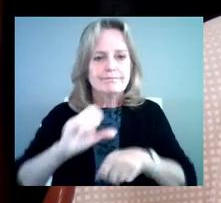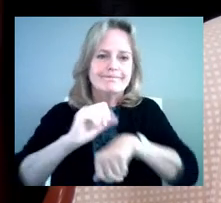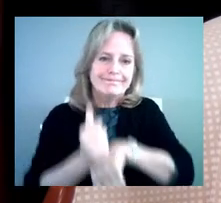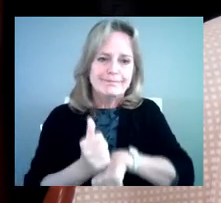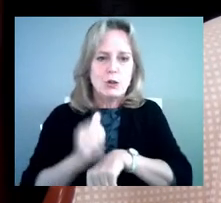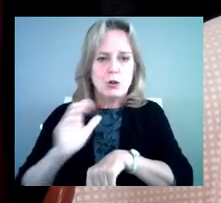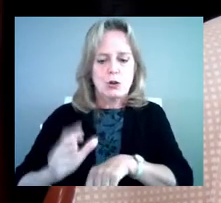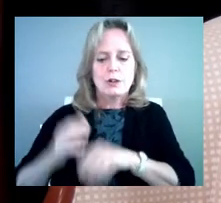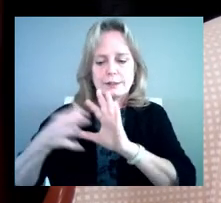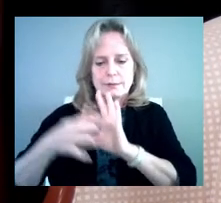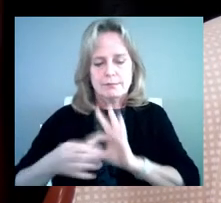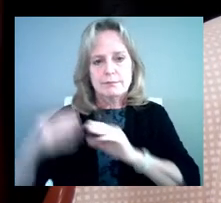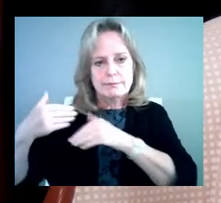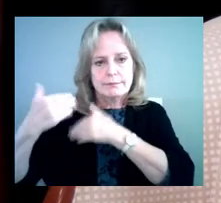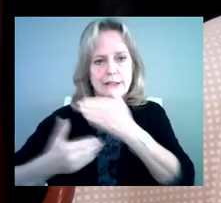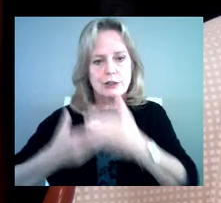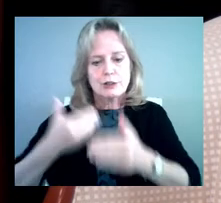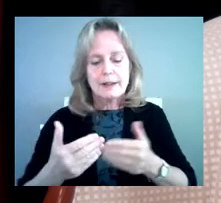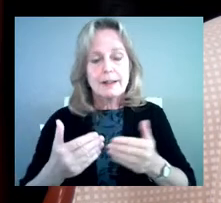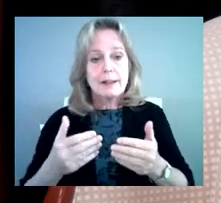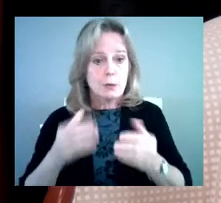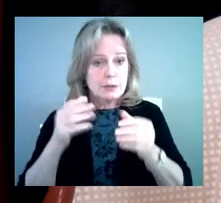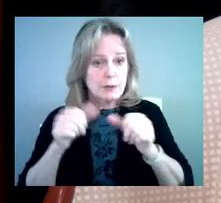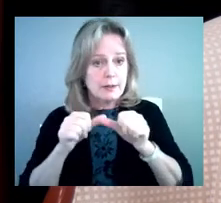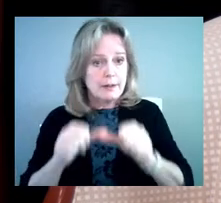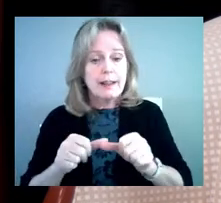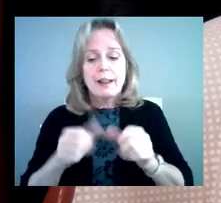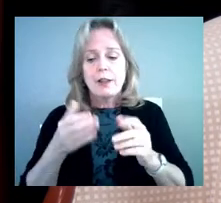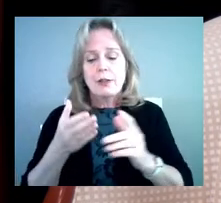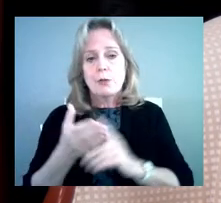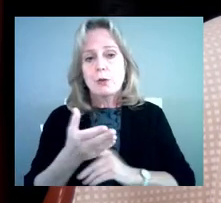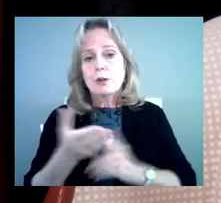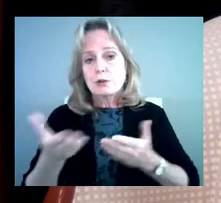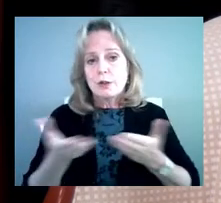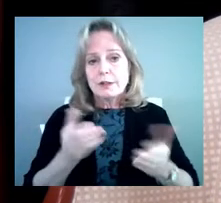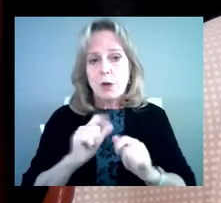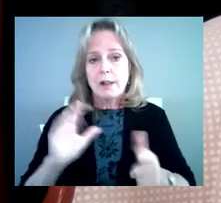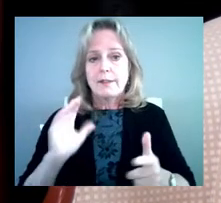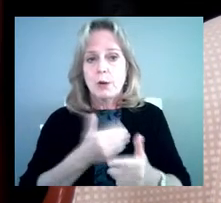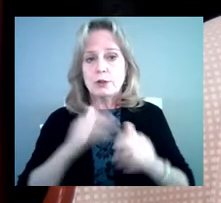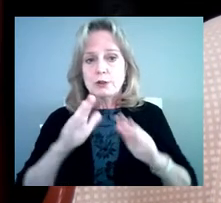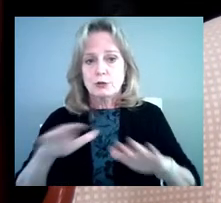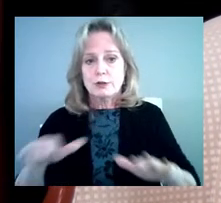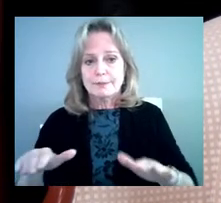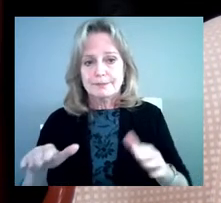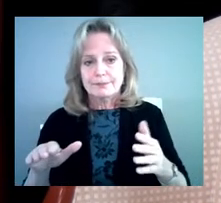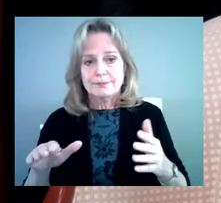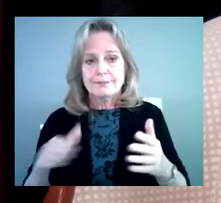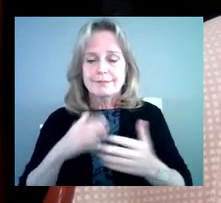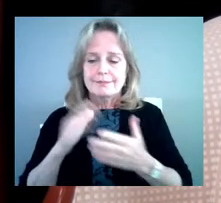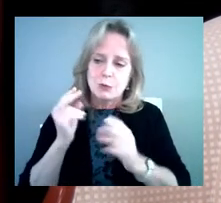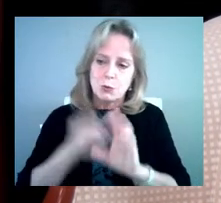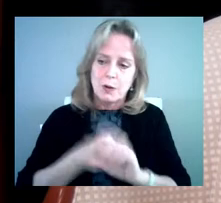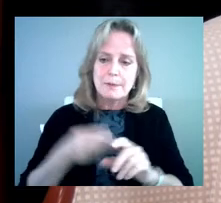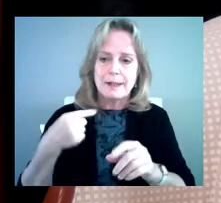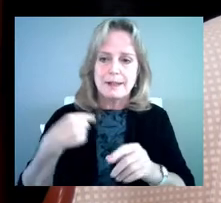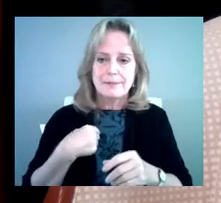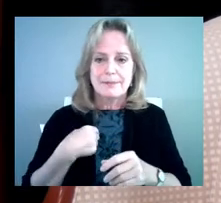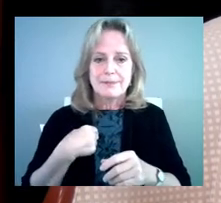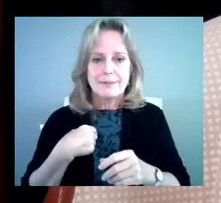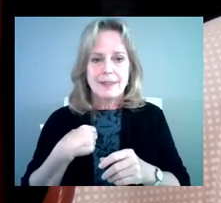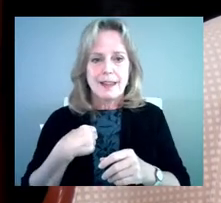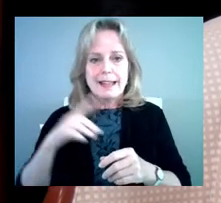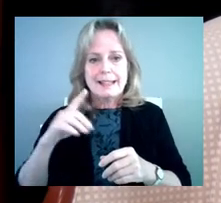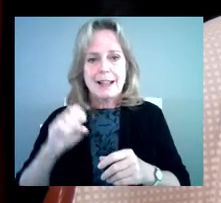most meaningful possible way through service to all of our children. Please join me in a